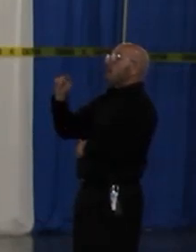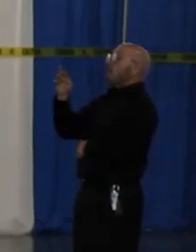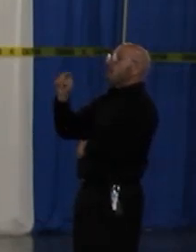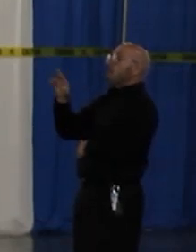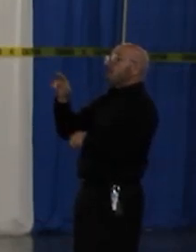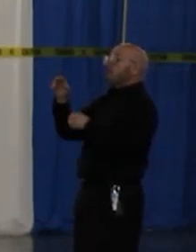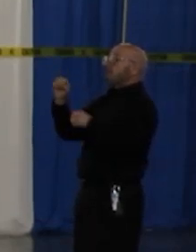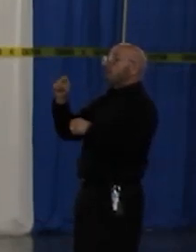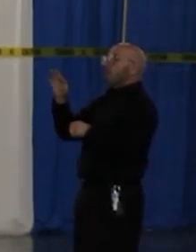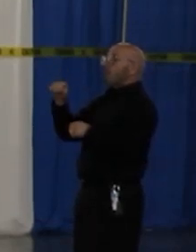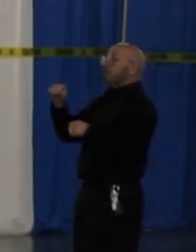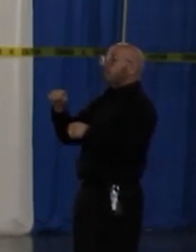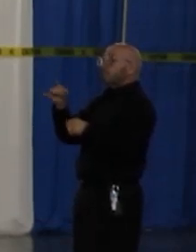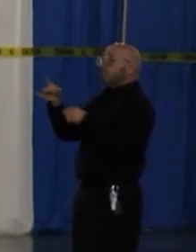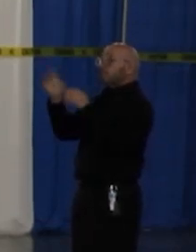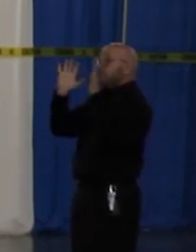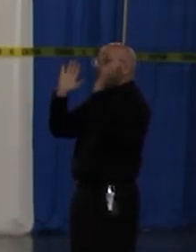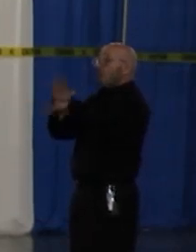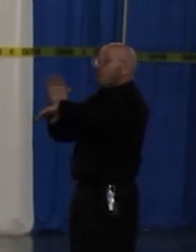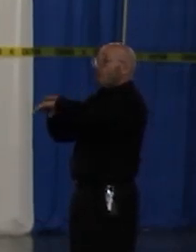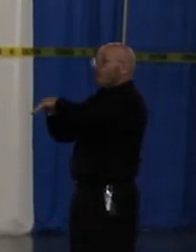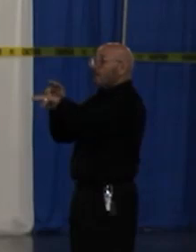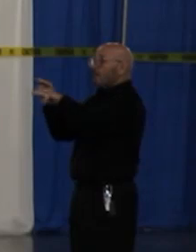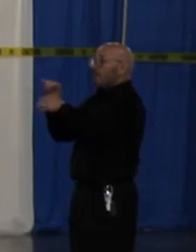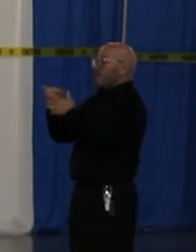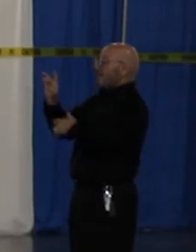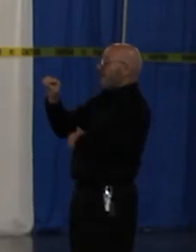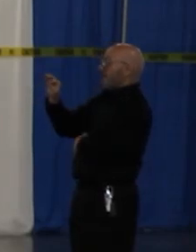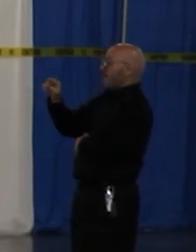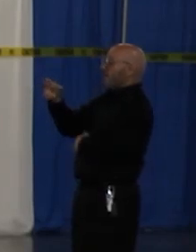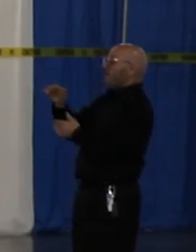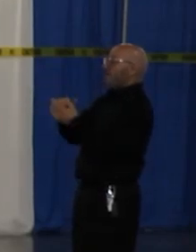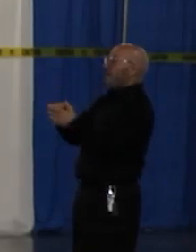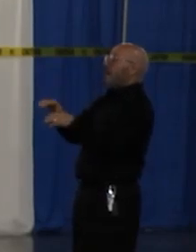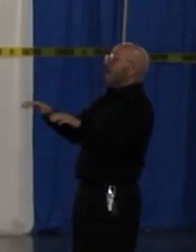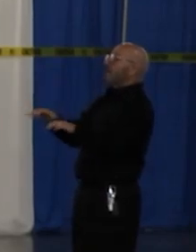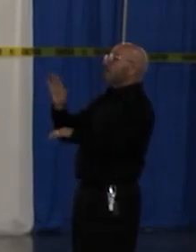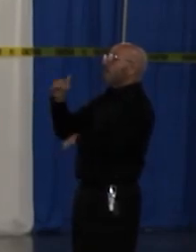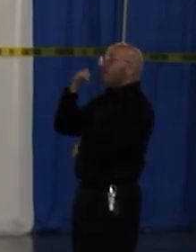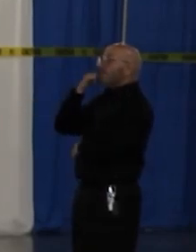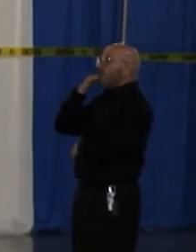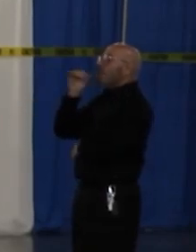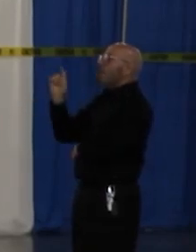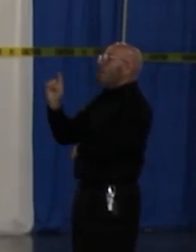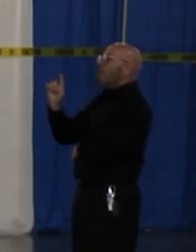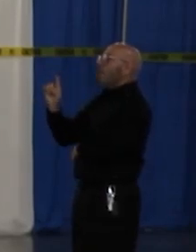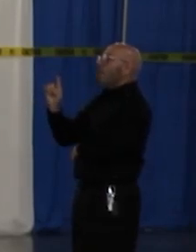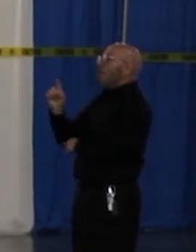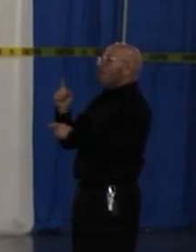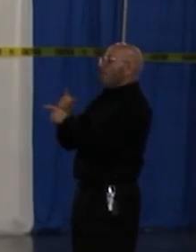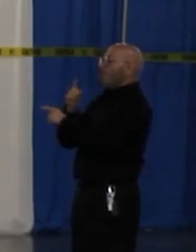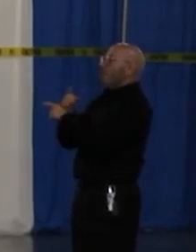that is the expectation of winds more than 80 miles per hour. And that actually activates your phone, whereas a regular